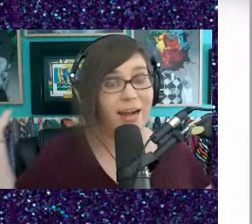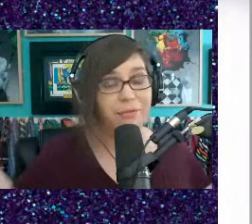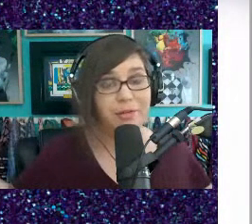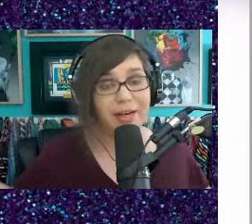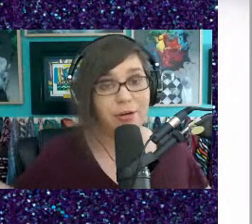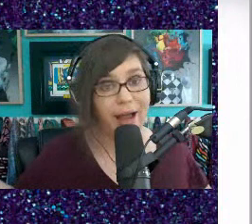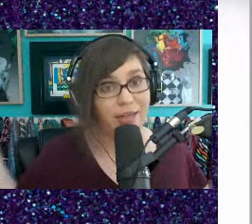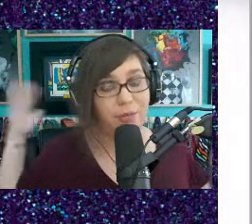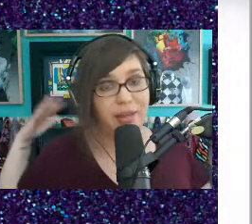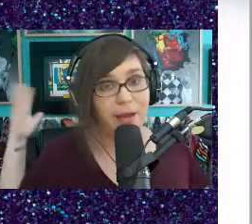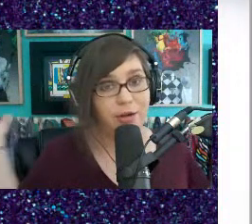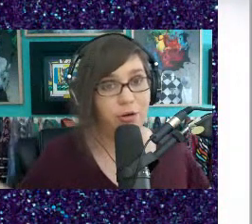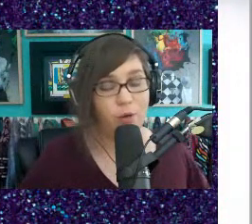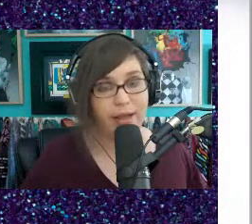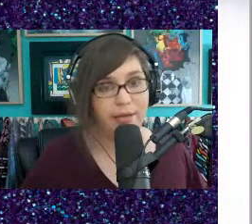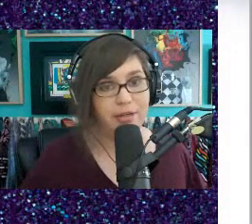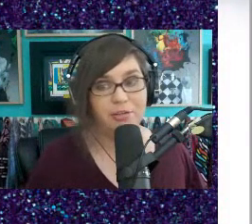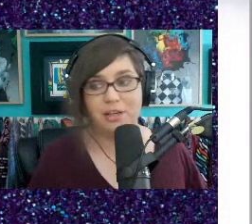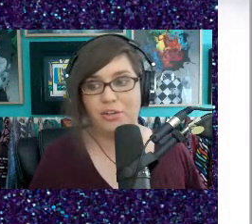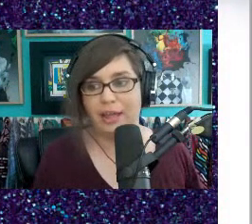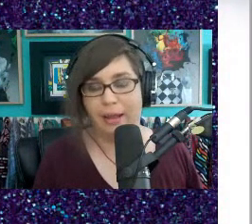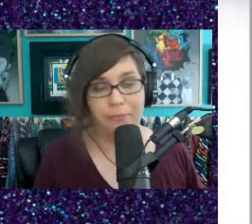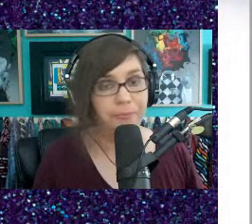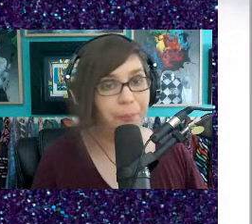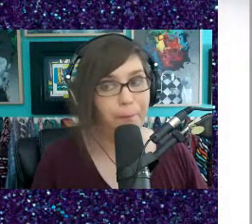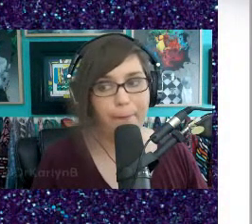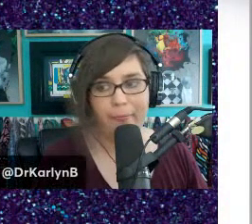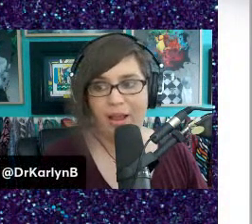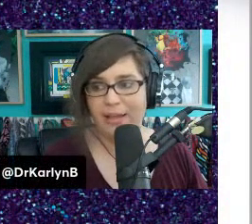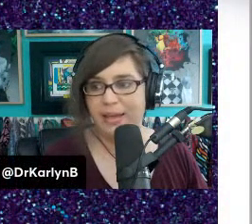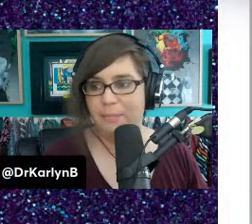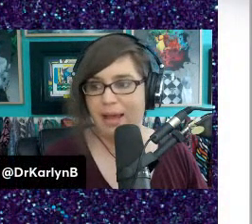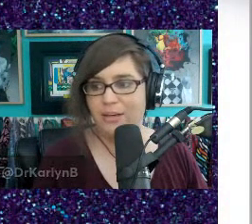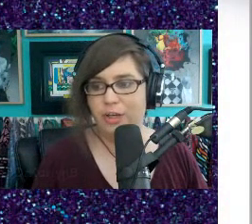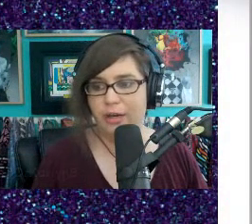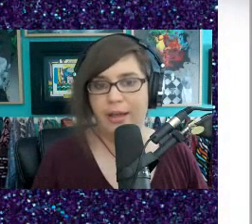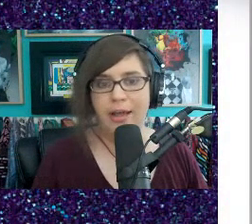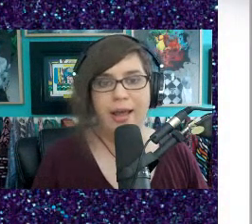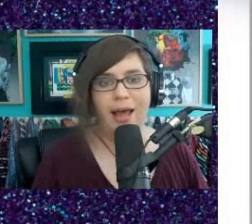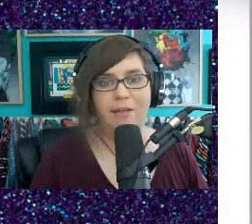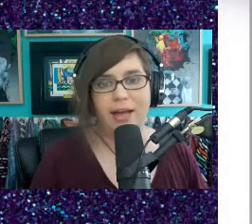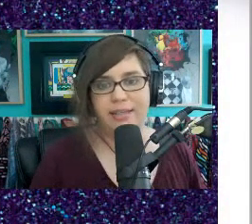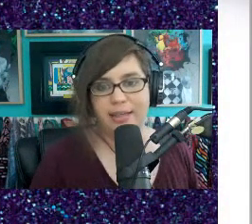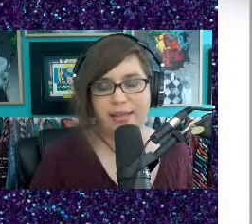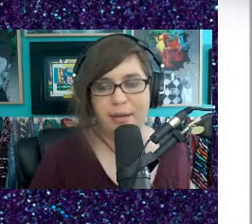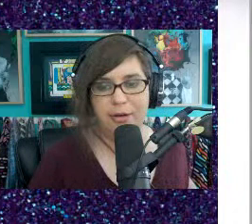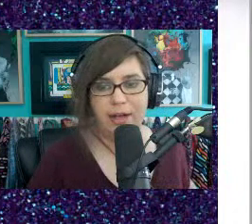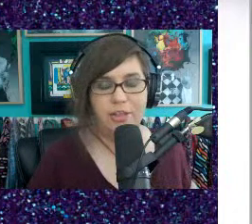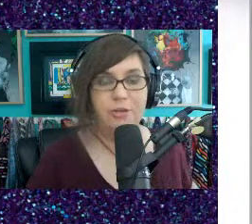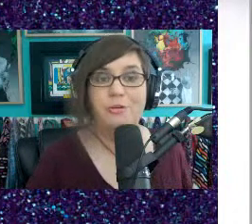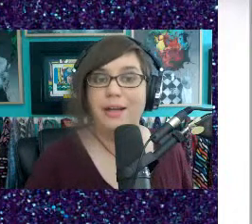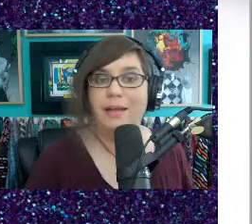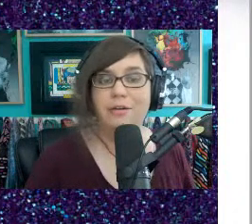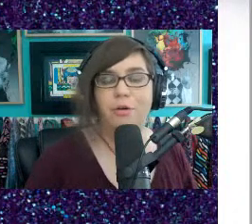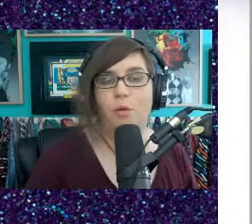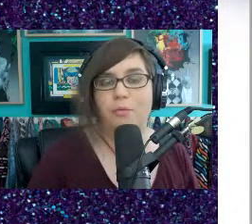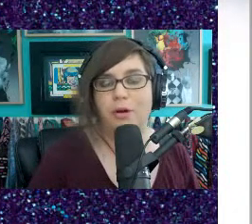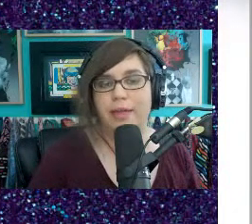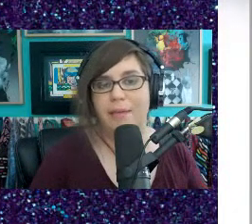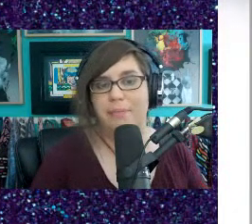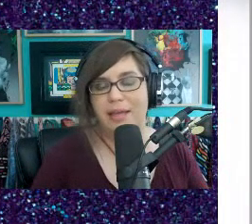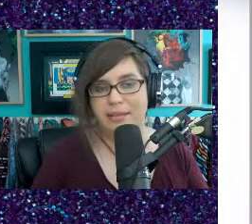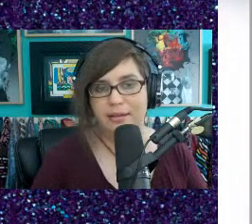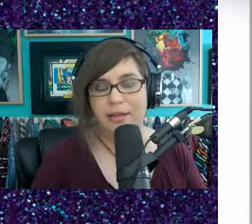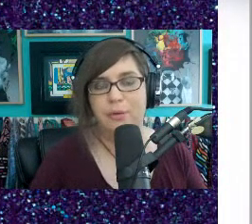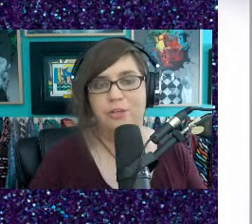I never even interacted with him. I don't know why he would do such a thing. I can't imagine. Have I seen the Democrats' Ukraine letter, the one where